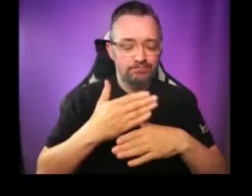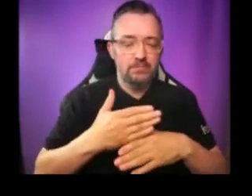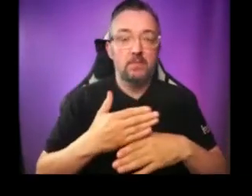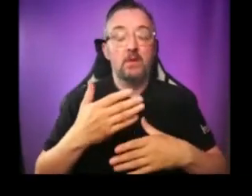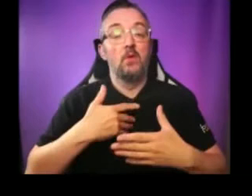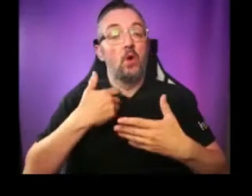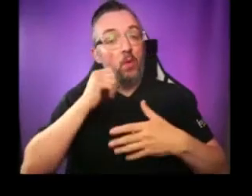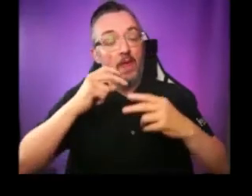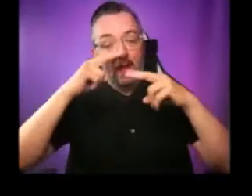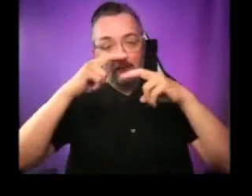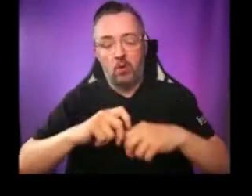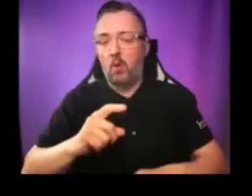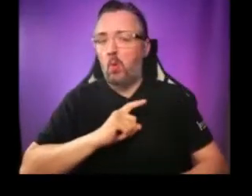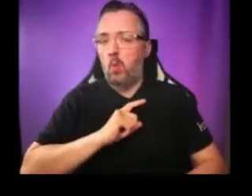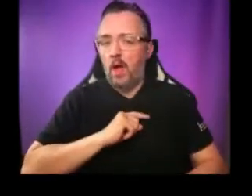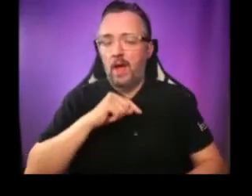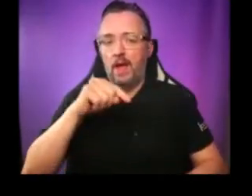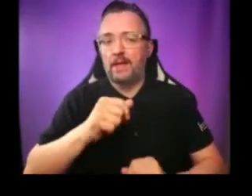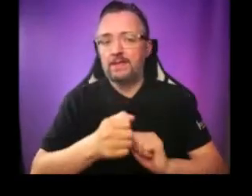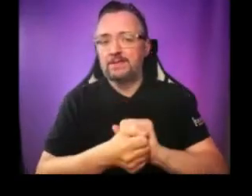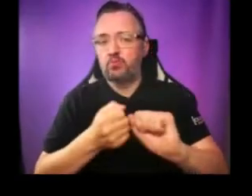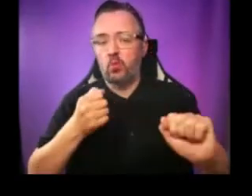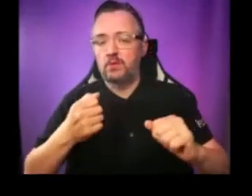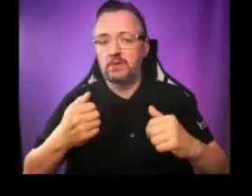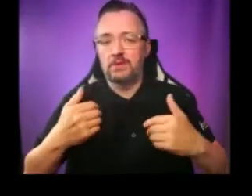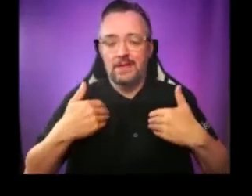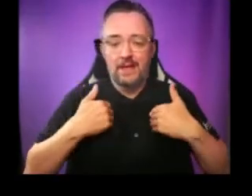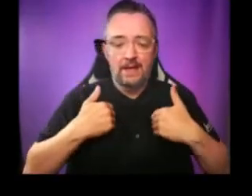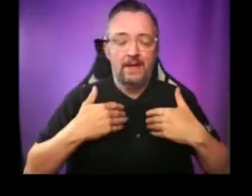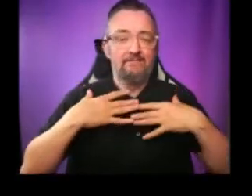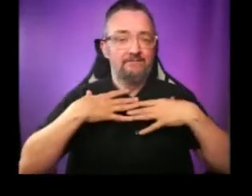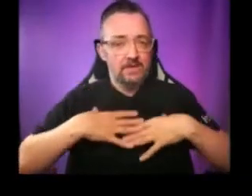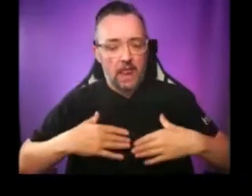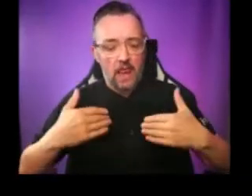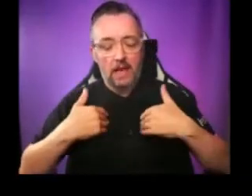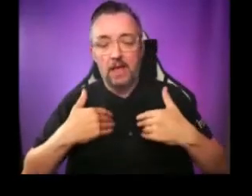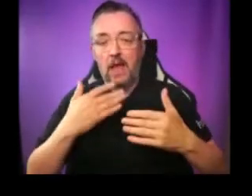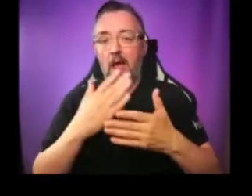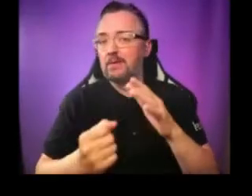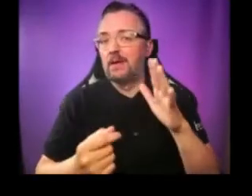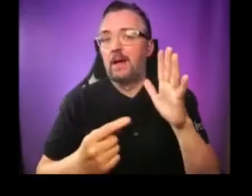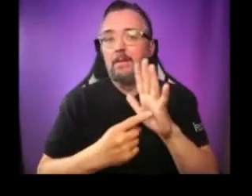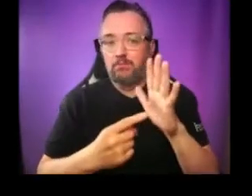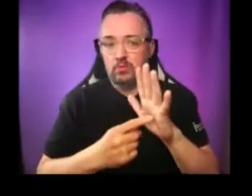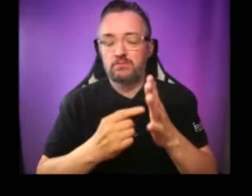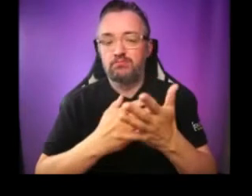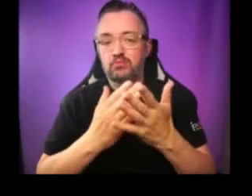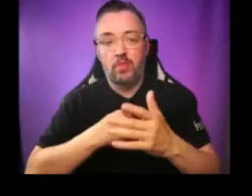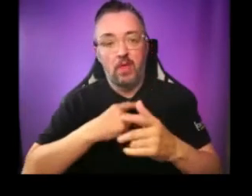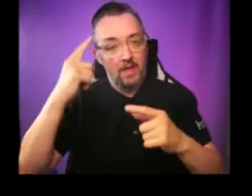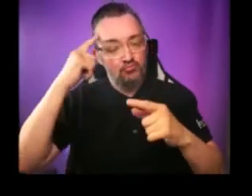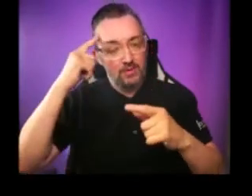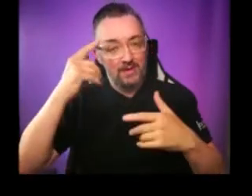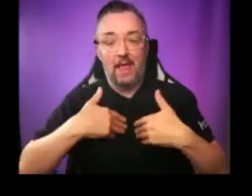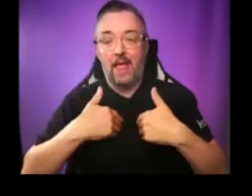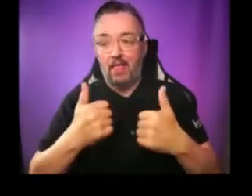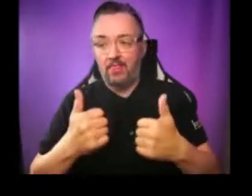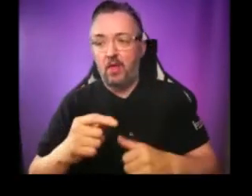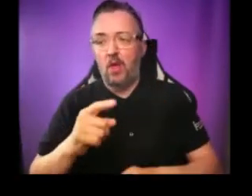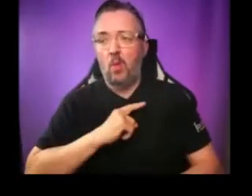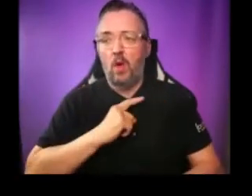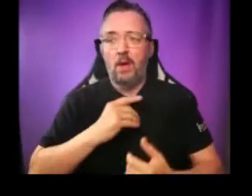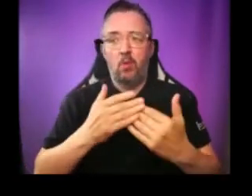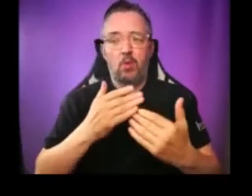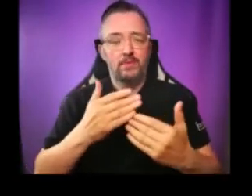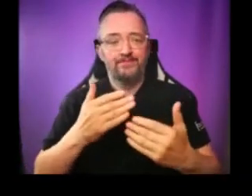explore why sport, exercise, physical activity is a critical part of our brain health toolkits and why it's more accessible